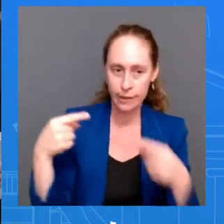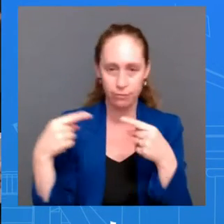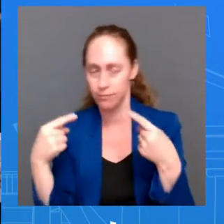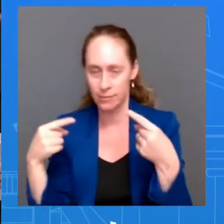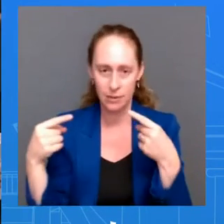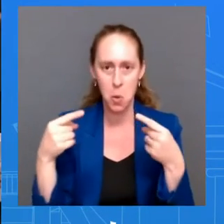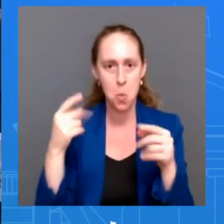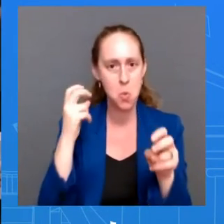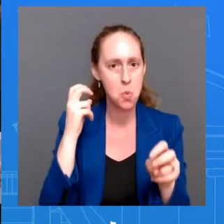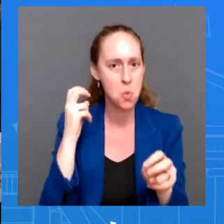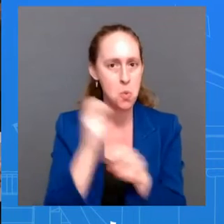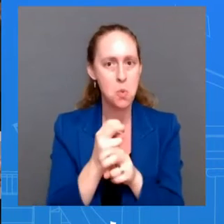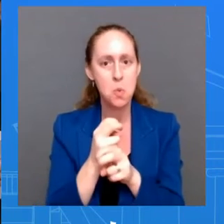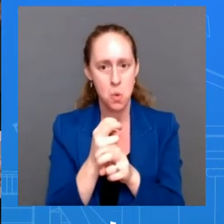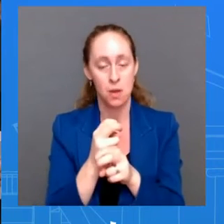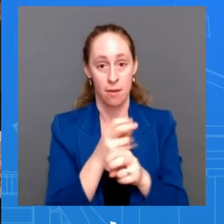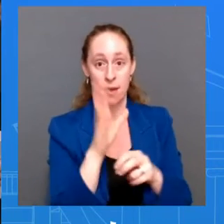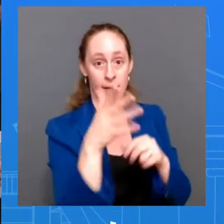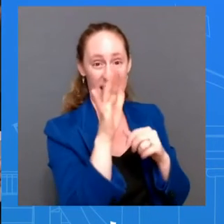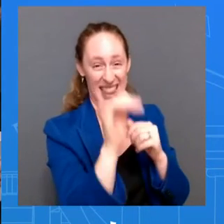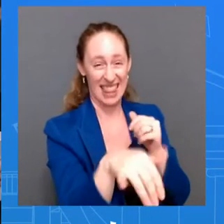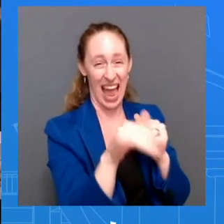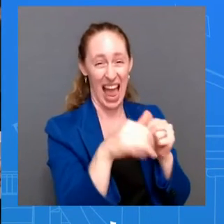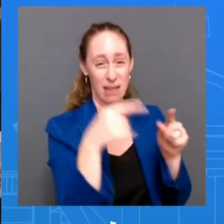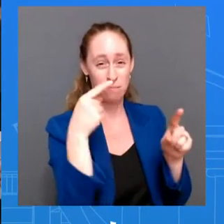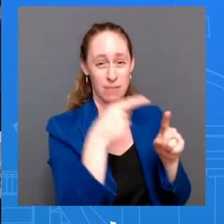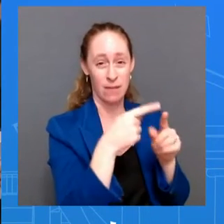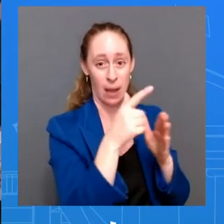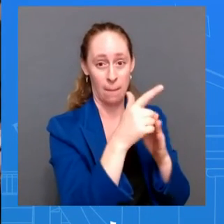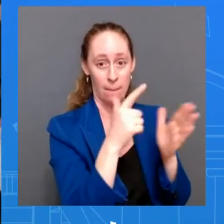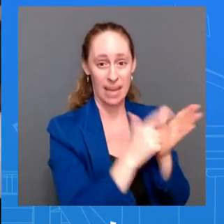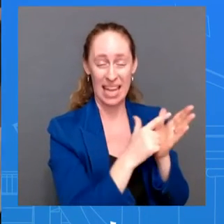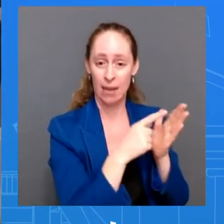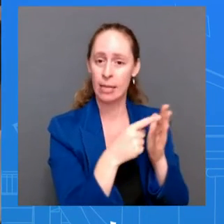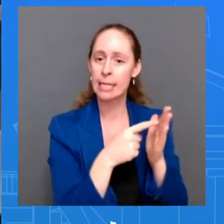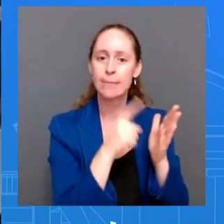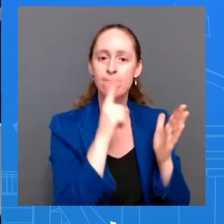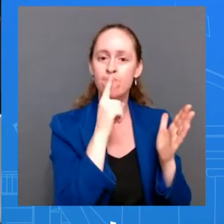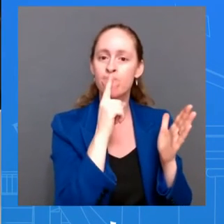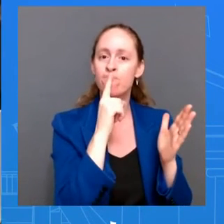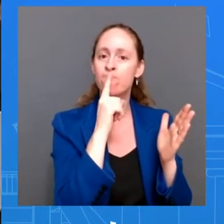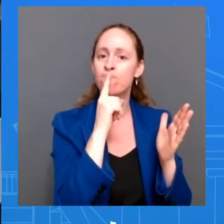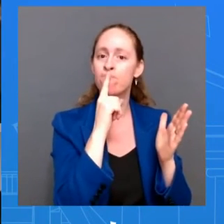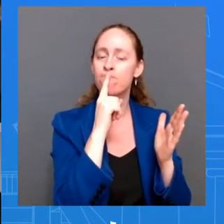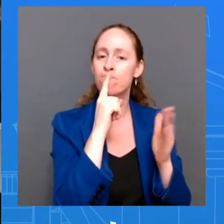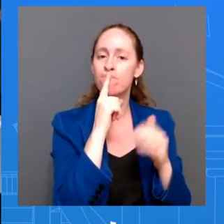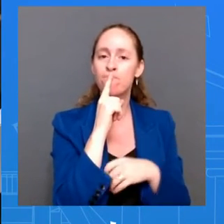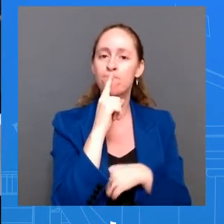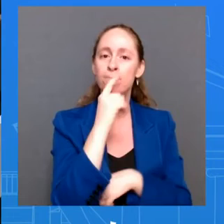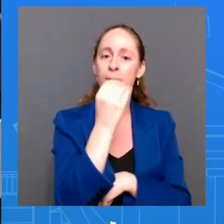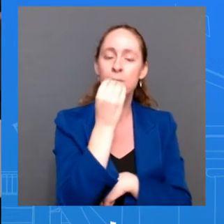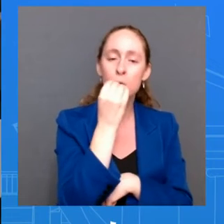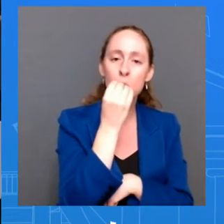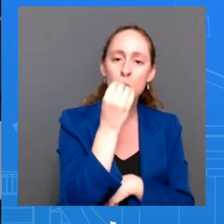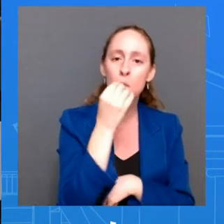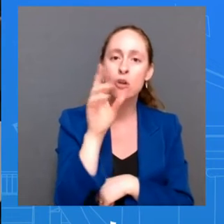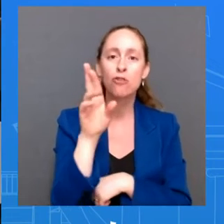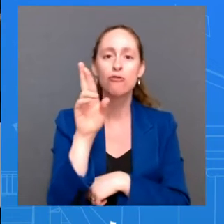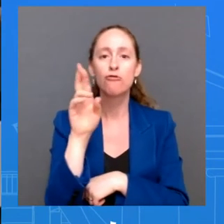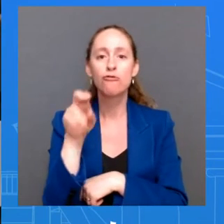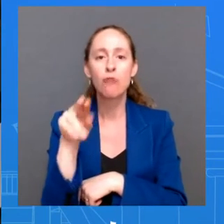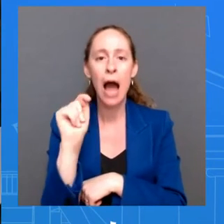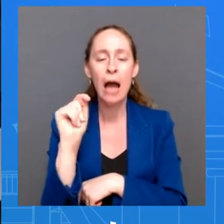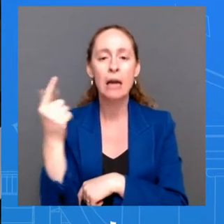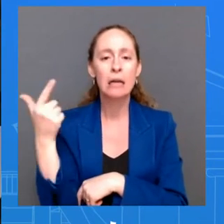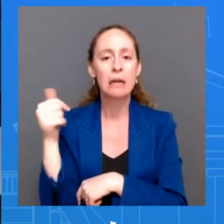rising home costs and rent and food and gas and those kinds of things, does the president think that this is kind of it? This is what